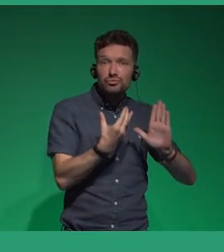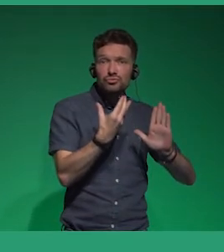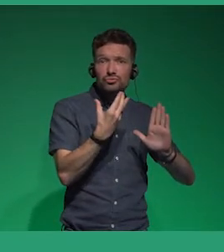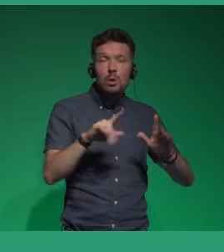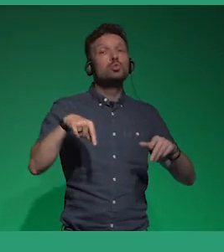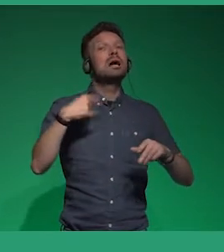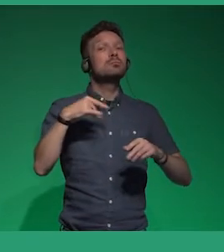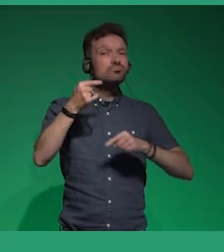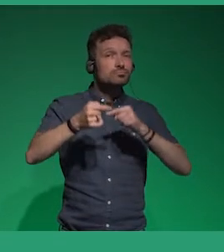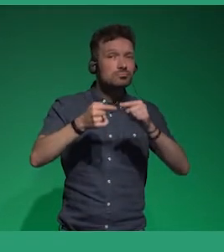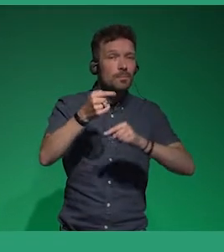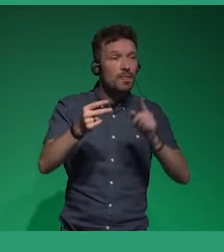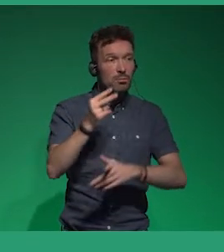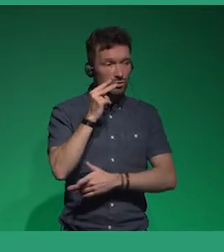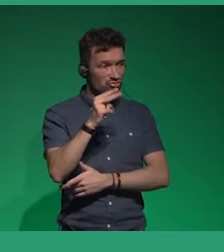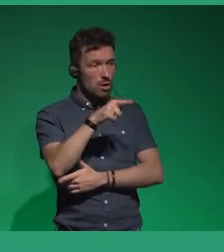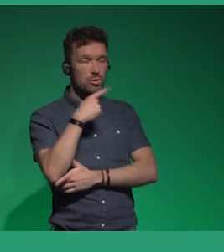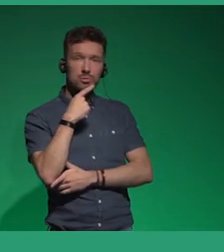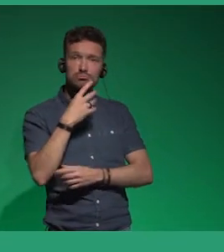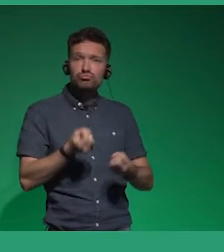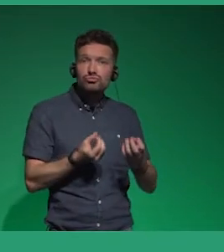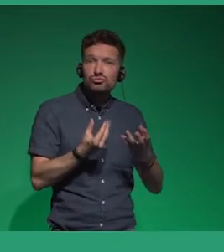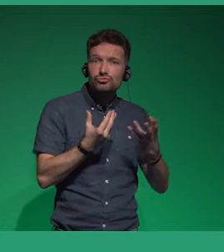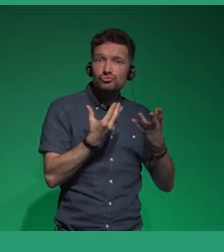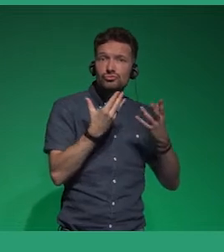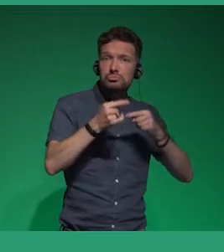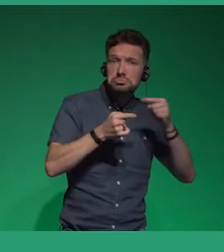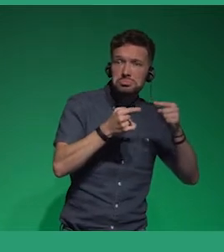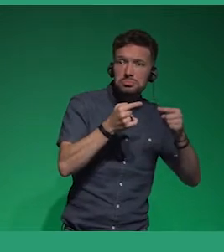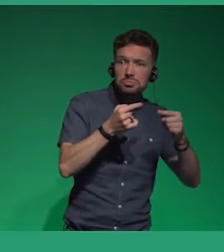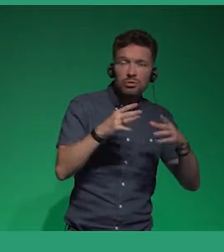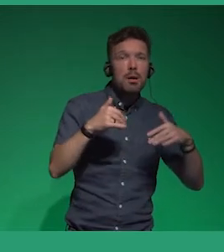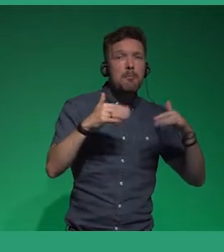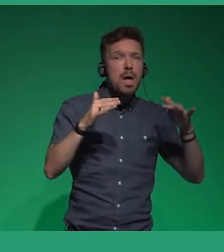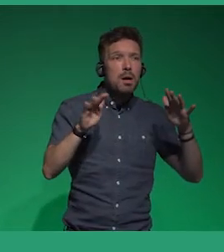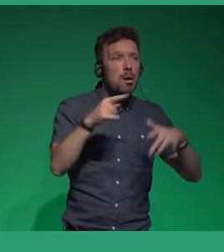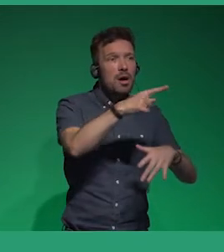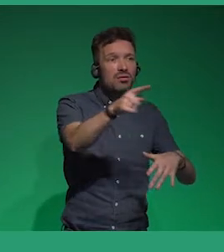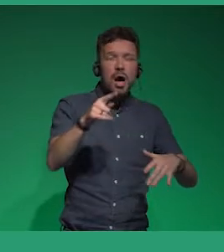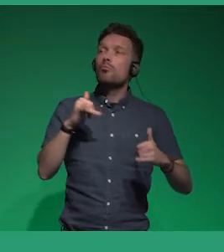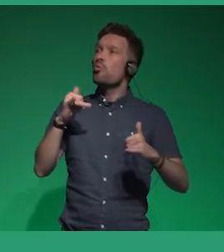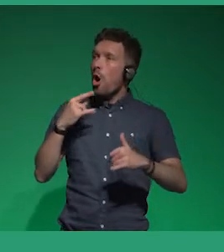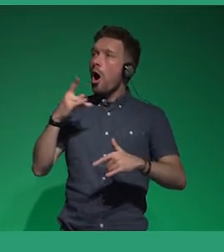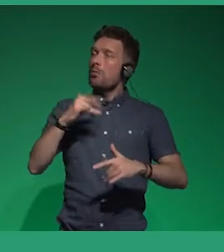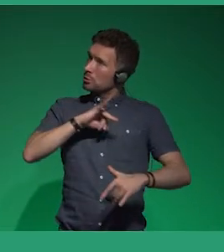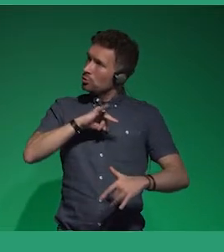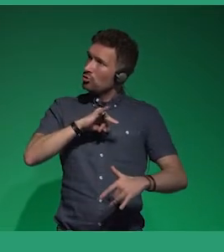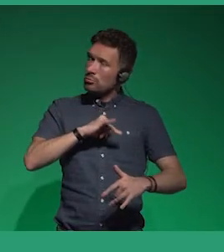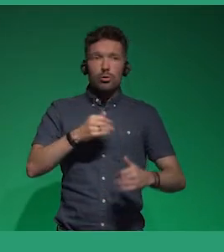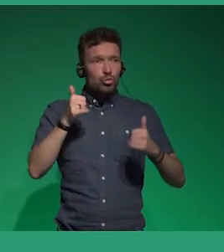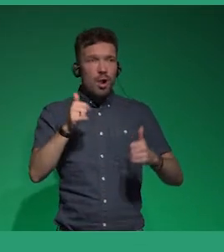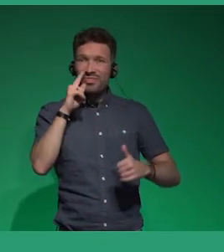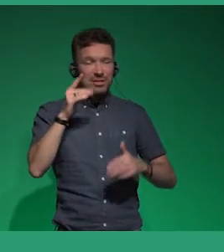planting native trees in and around their oil palm plantations. We can see from this graph in the middle that the second measure